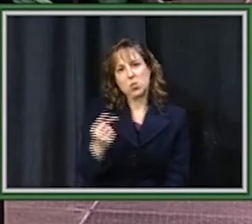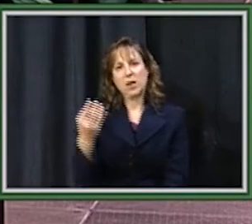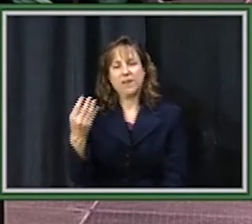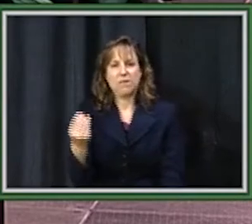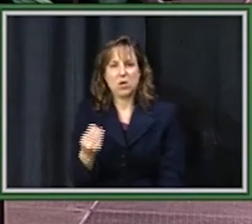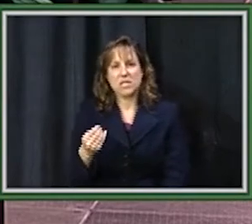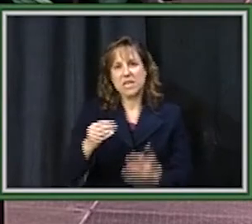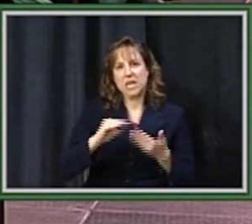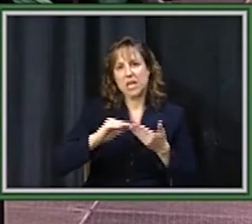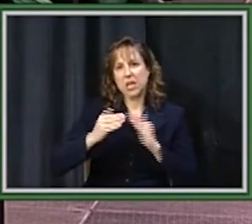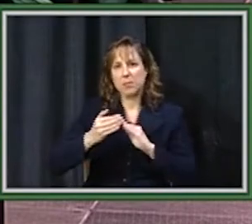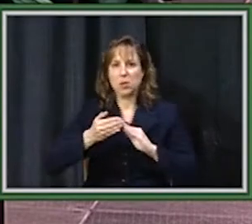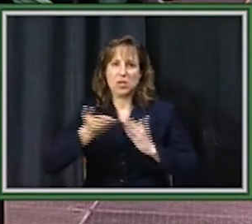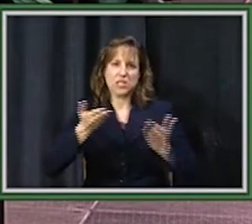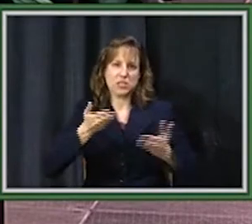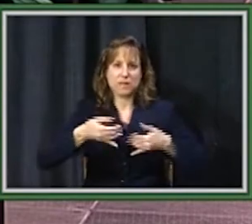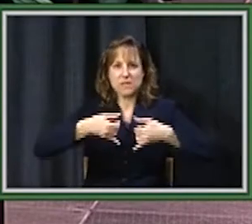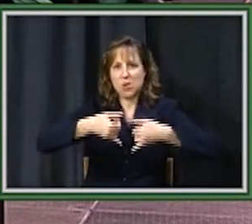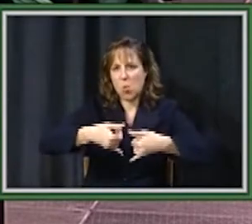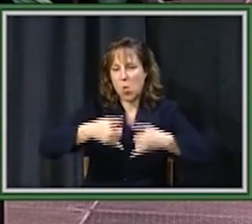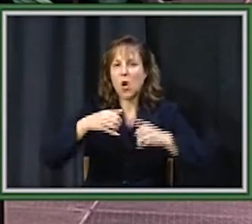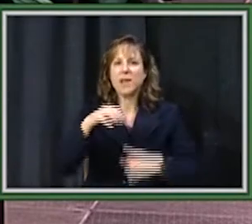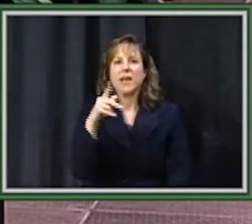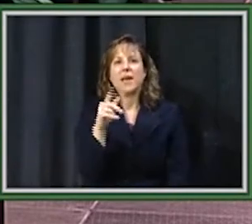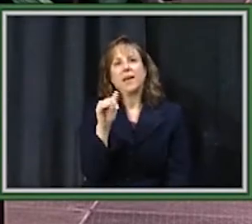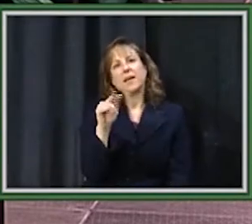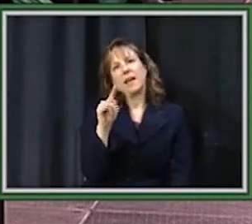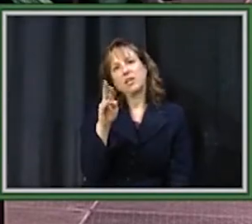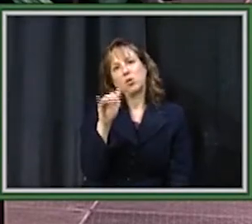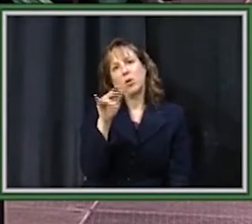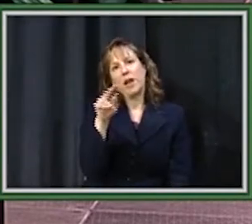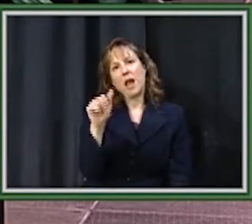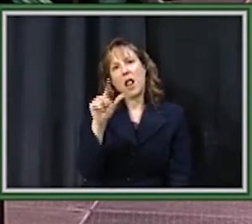2013-2014 Community Service Award recipient, Katerina Lagos.